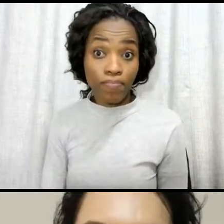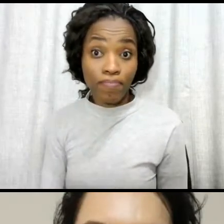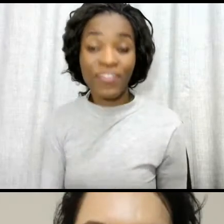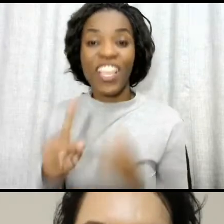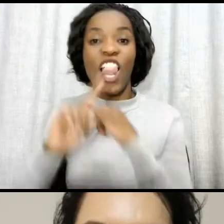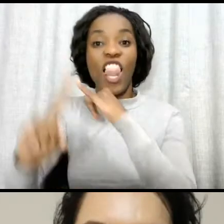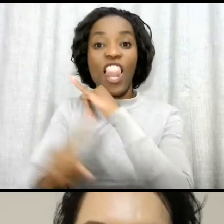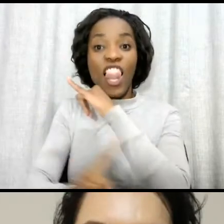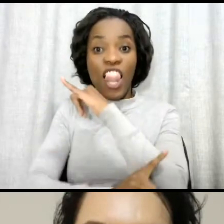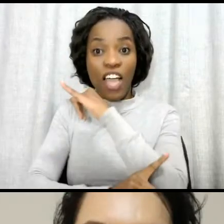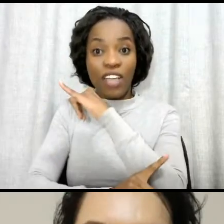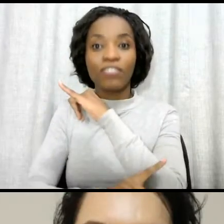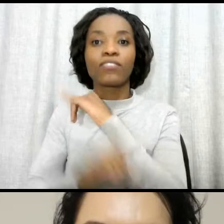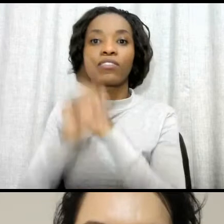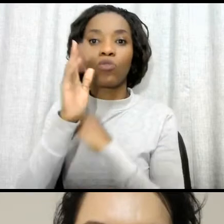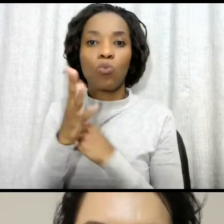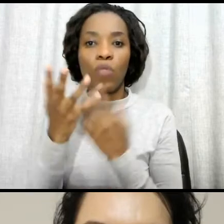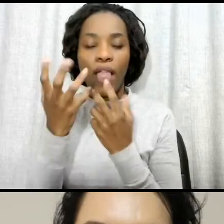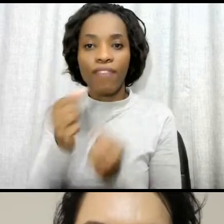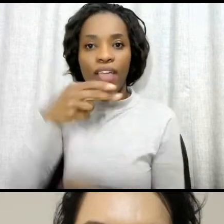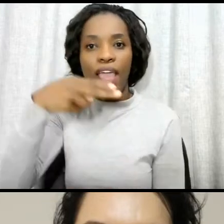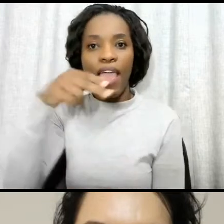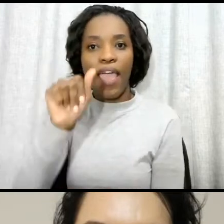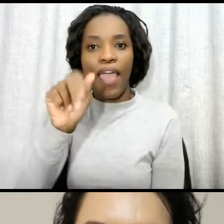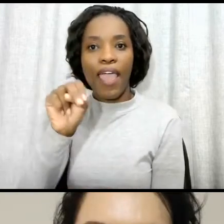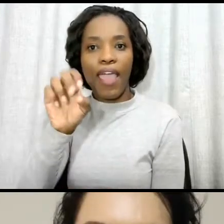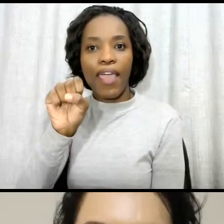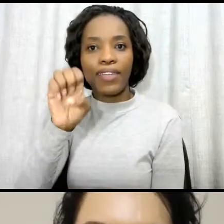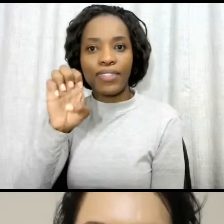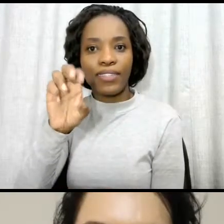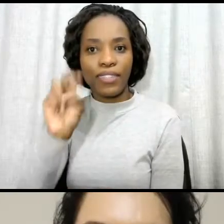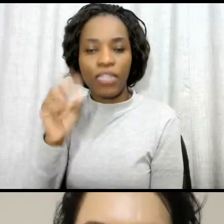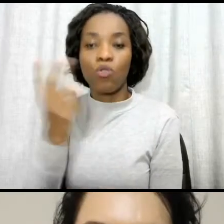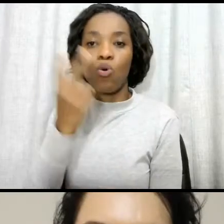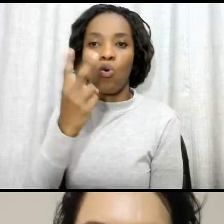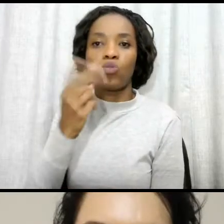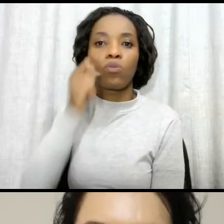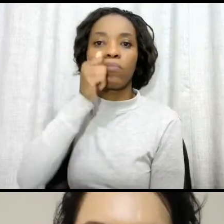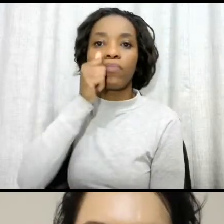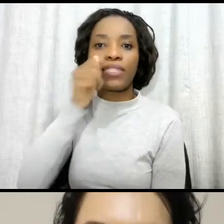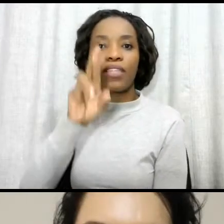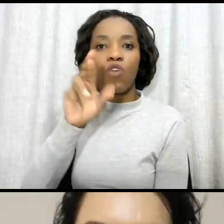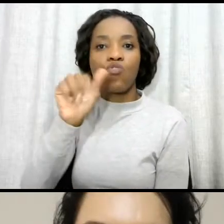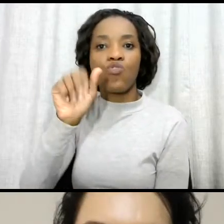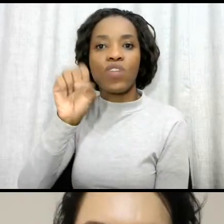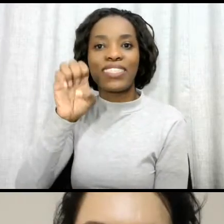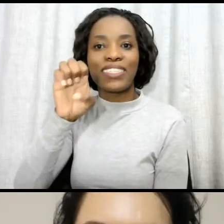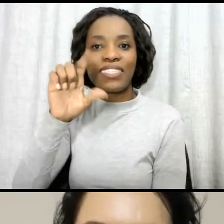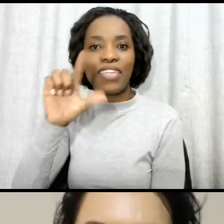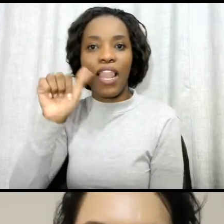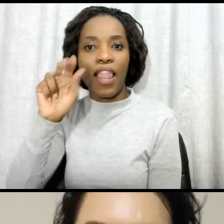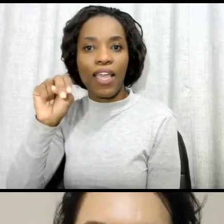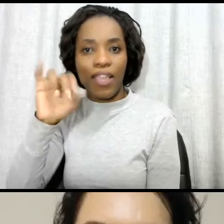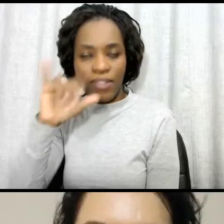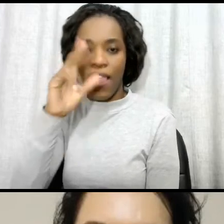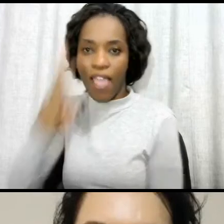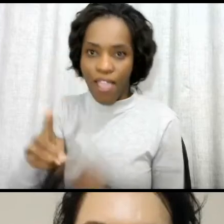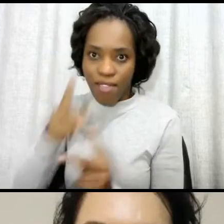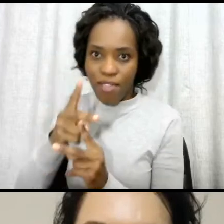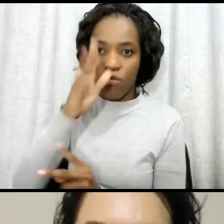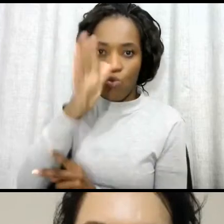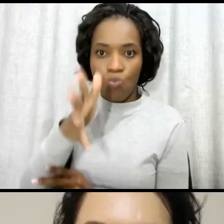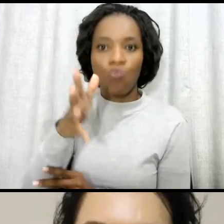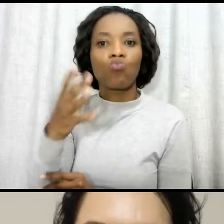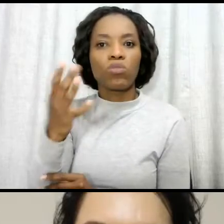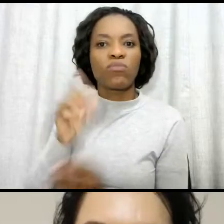Lastly, we'll then have Hansen, and Mr. Razilani will also come again to make emphasis on